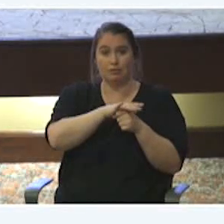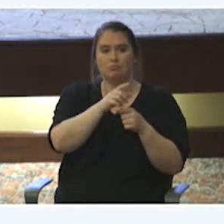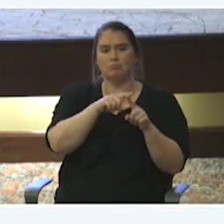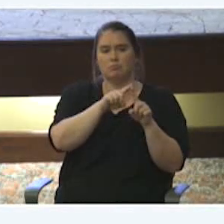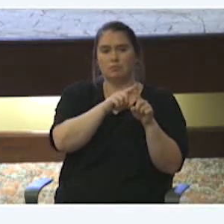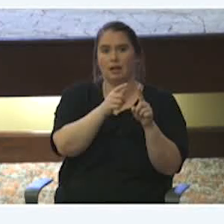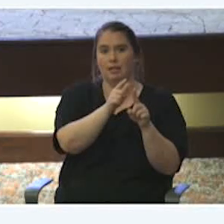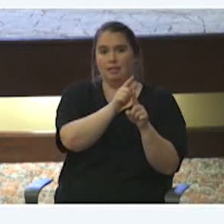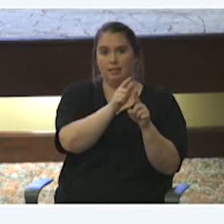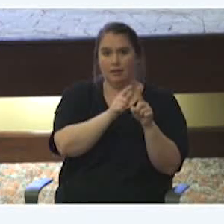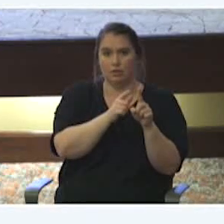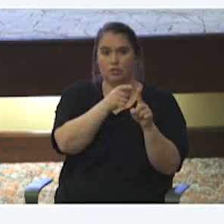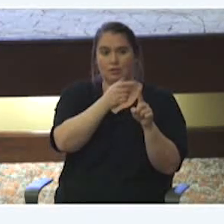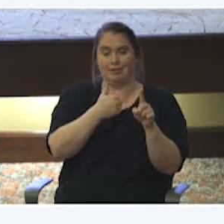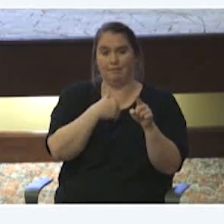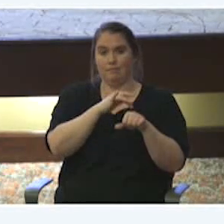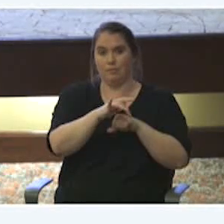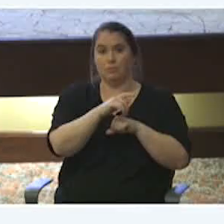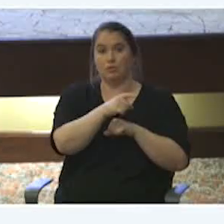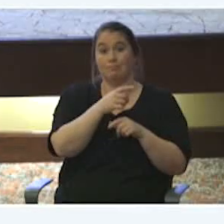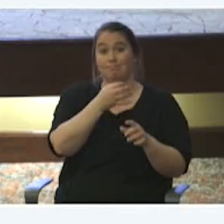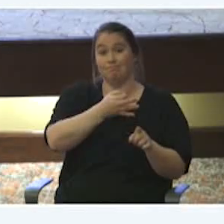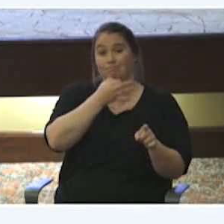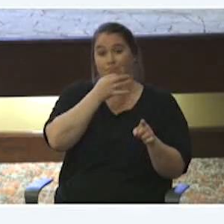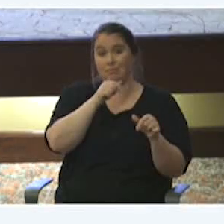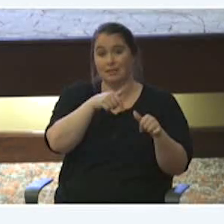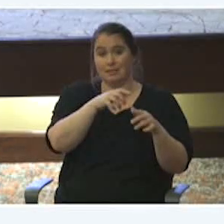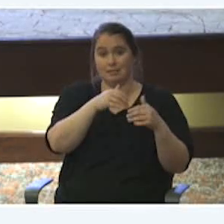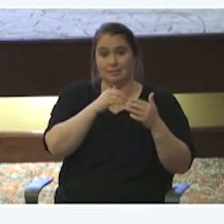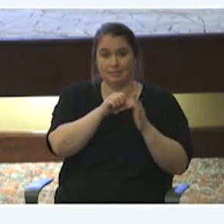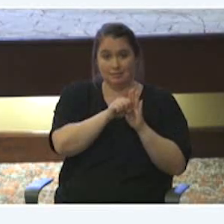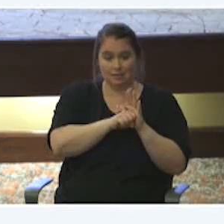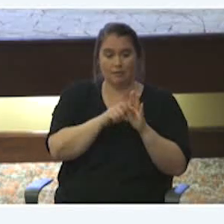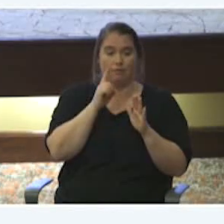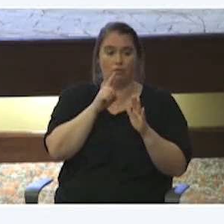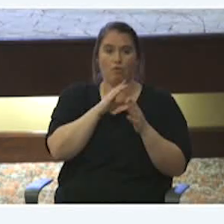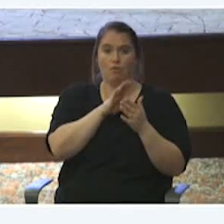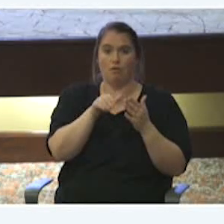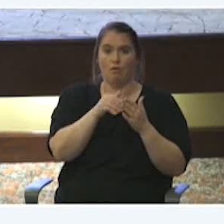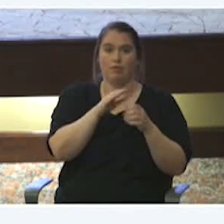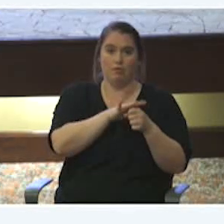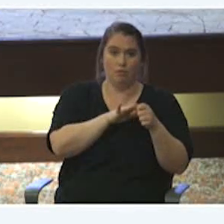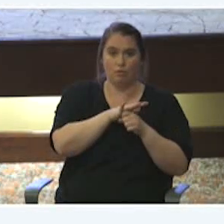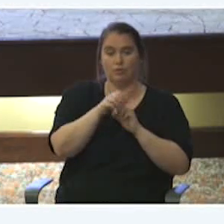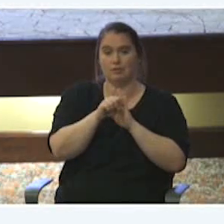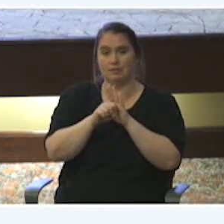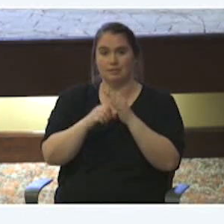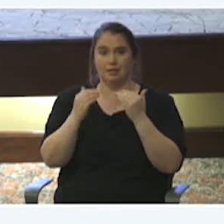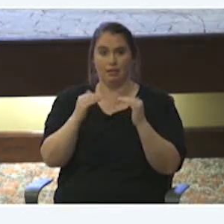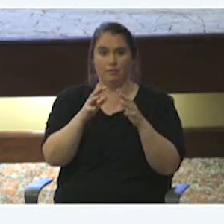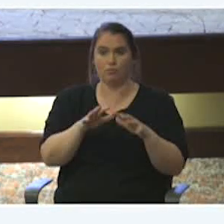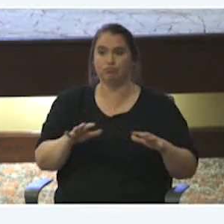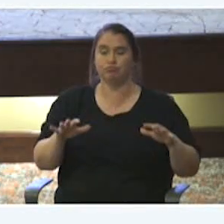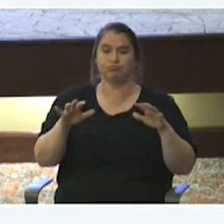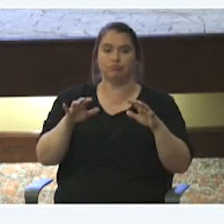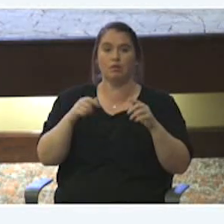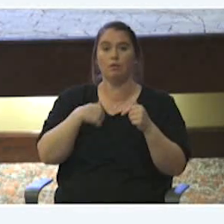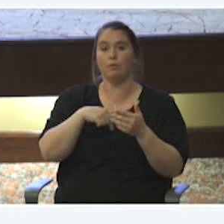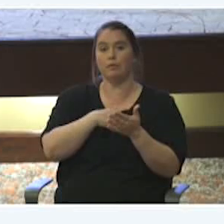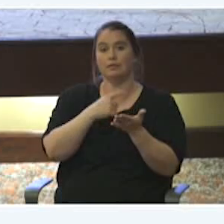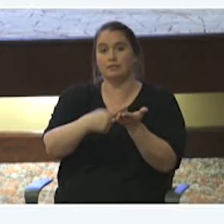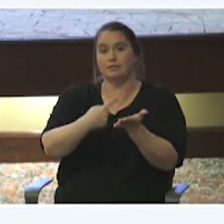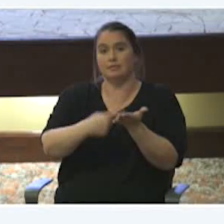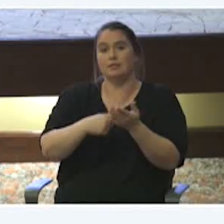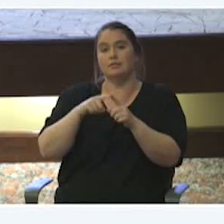litigation, and she's one of the experts in the state when it comes to Texas animal law, both at the state and local level. We discussed